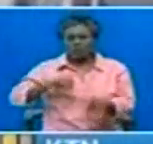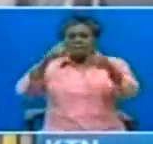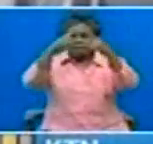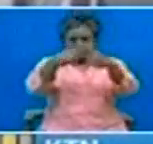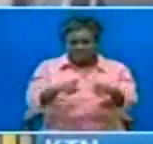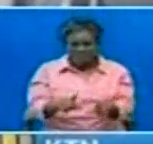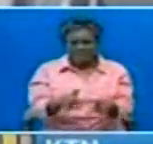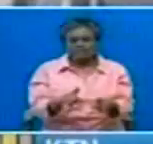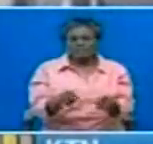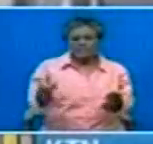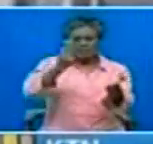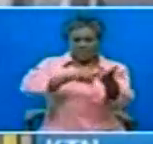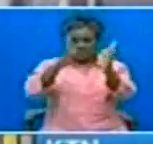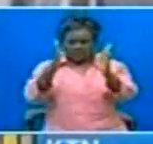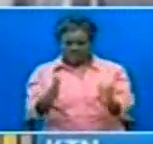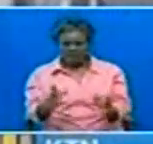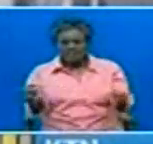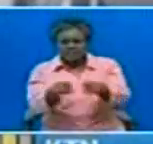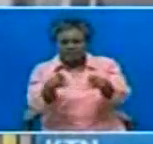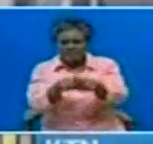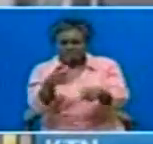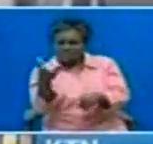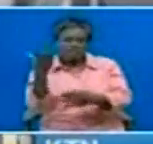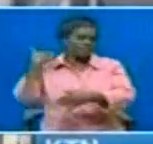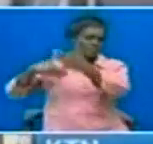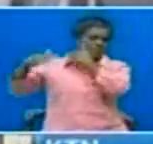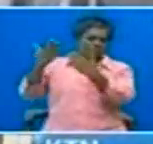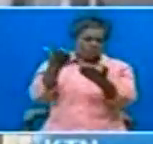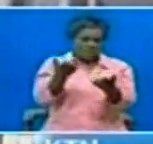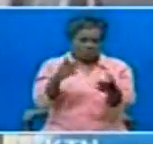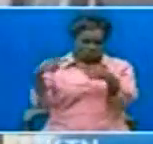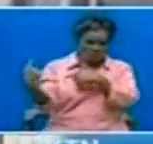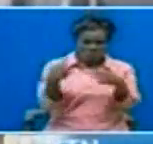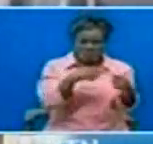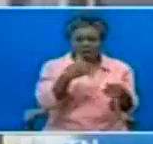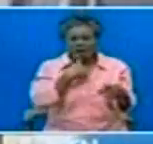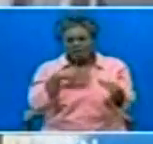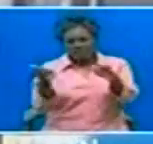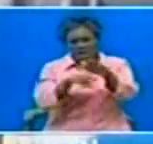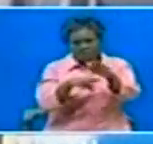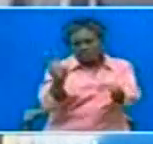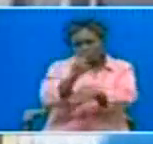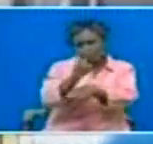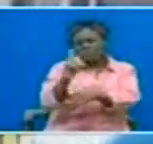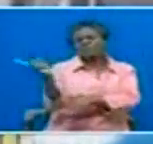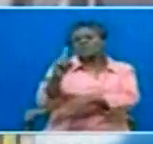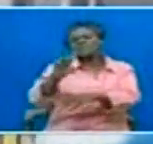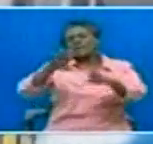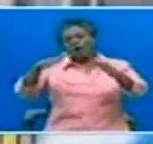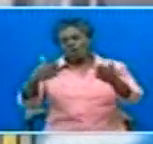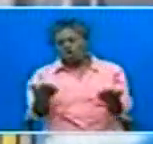But the registrar, again, as it were, is in dispute whether he's under the supervision of the cabinet